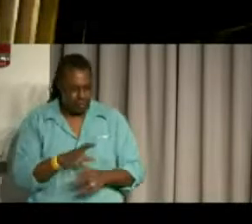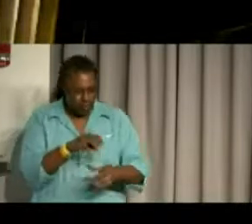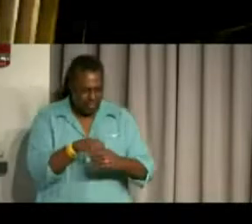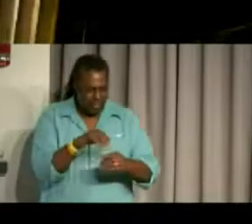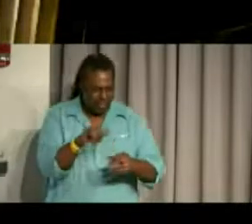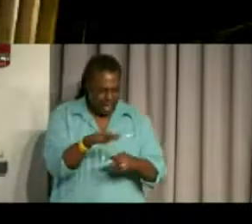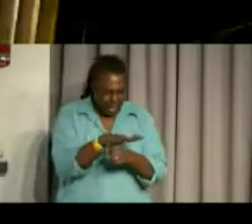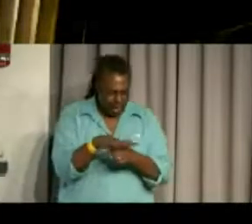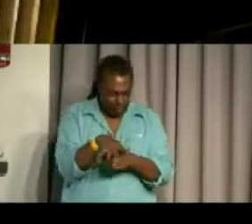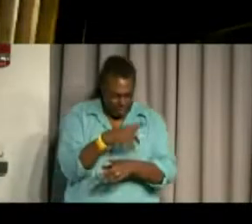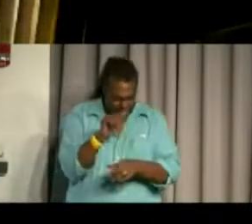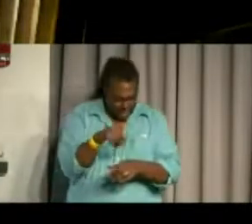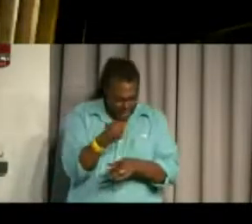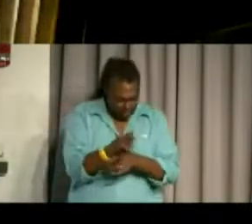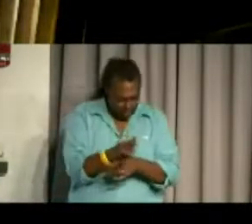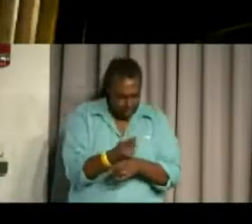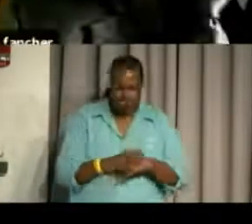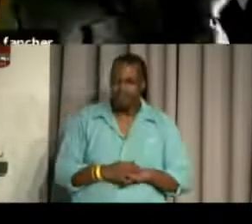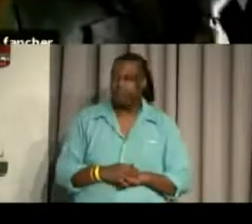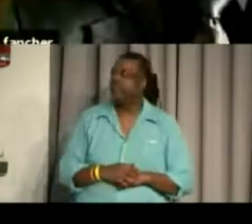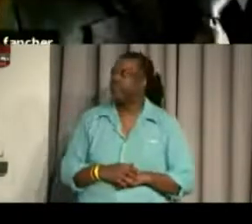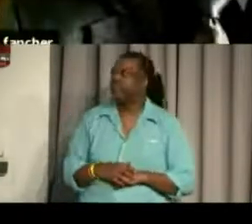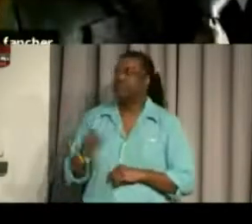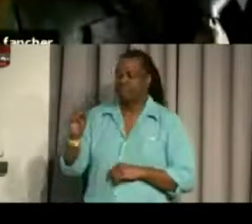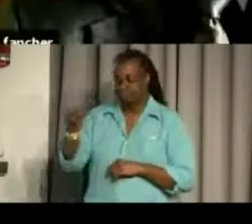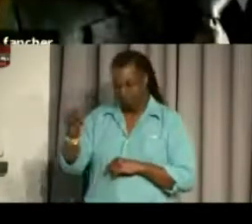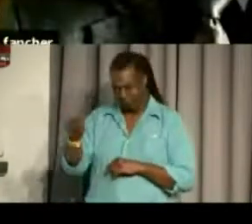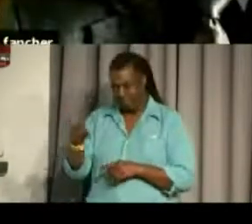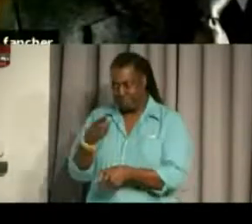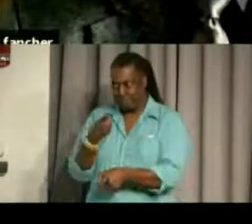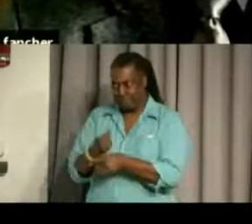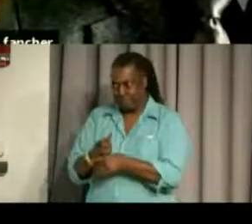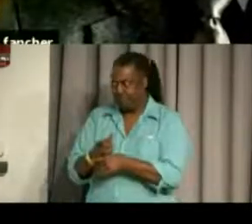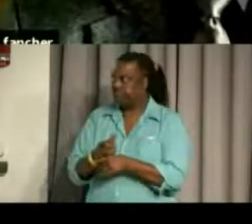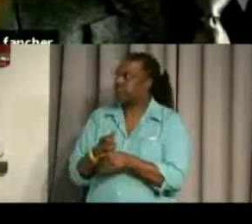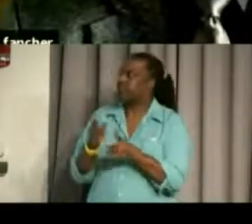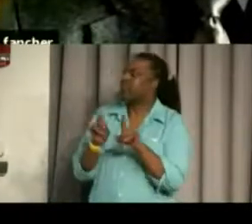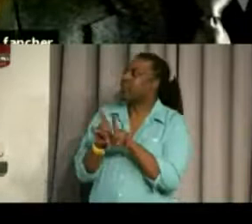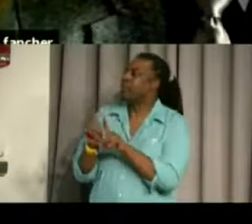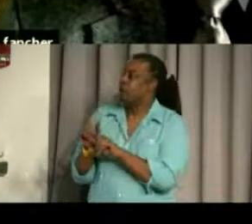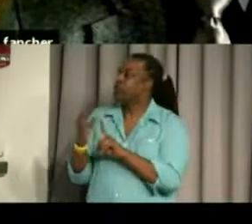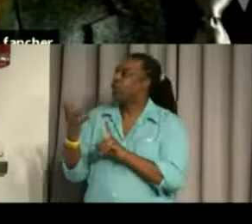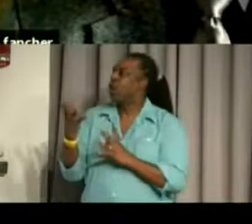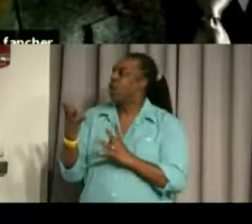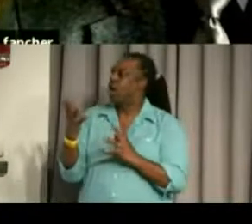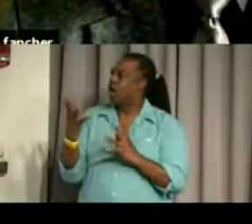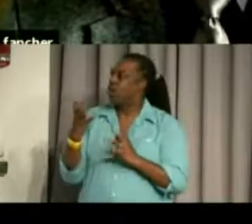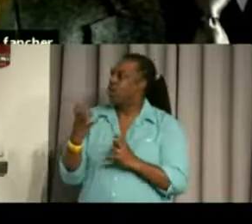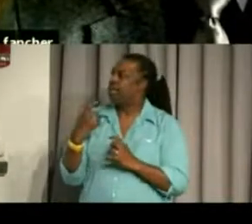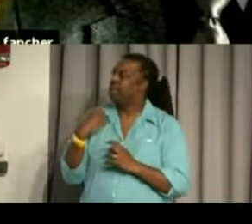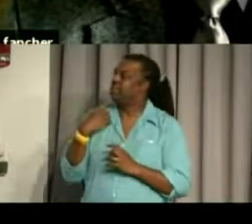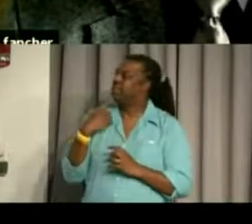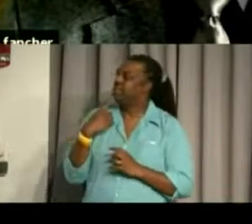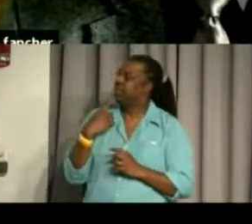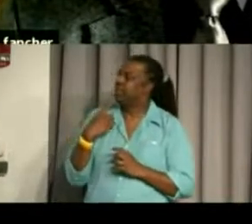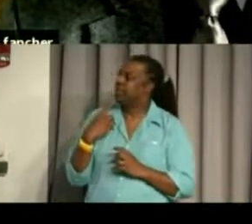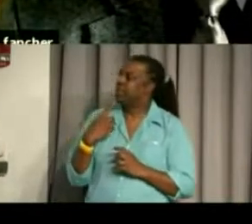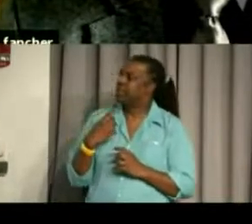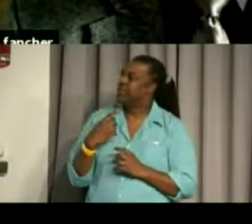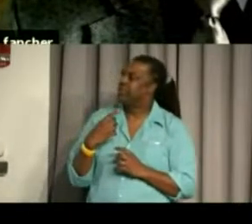school district. Is that correct? That is correct. But I also wanted to raise that